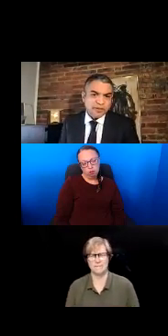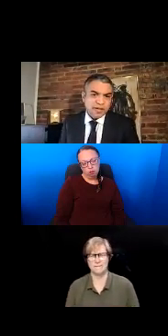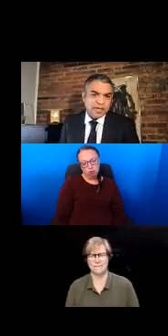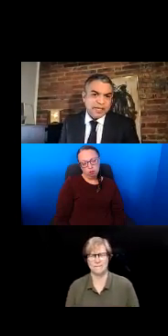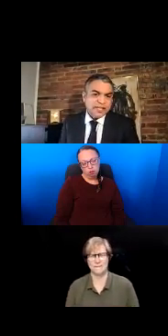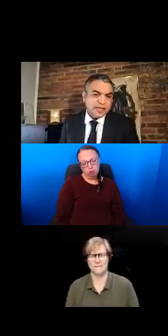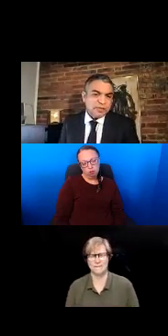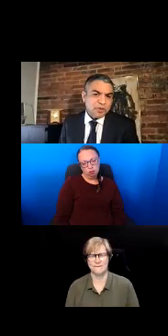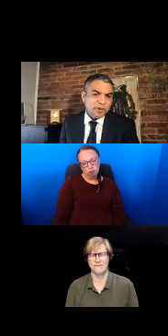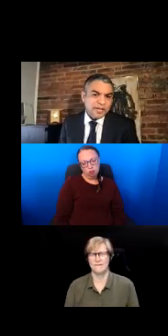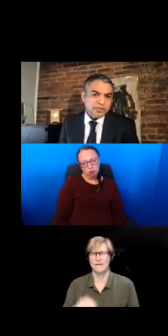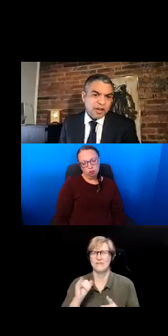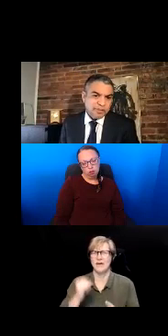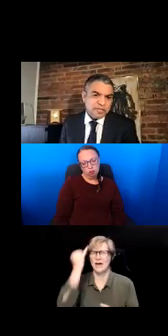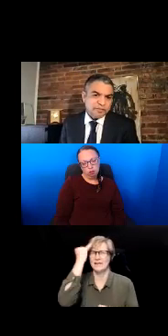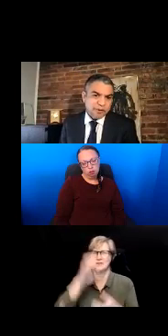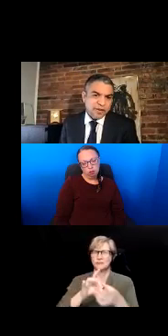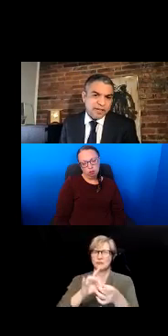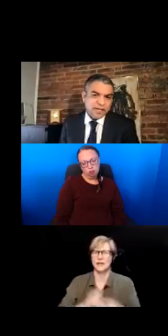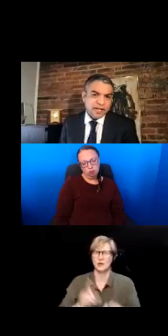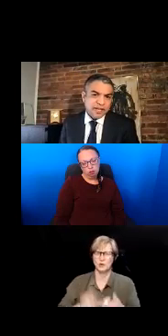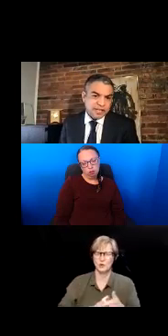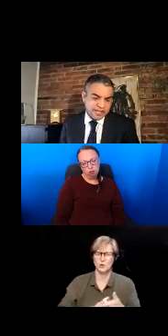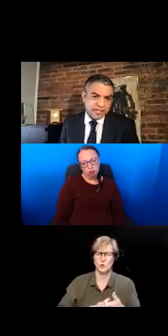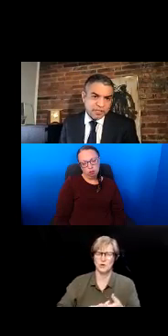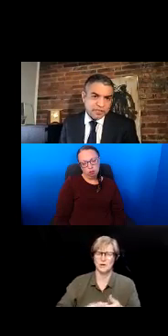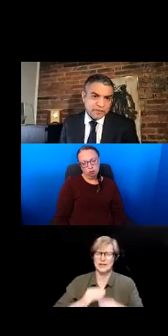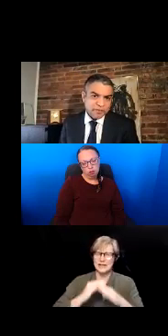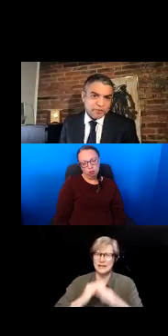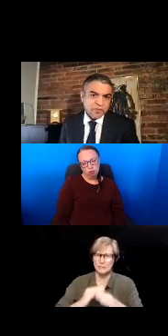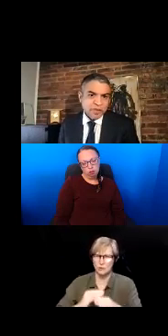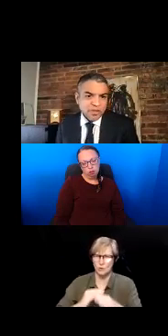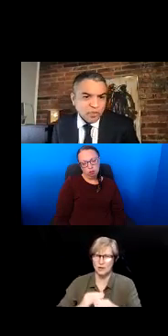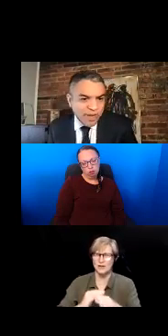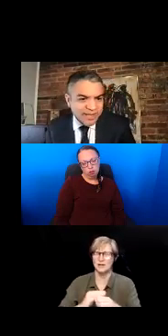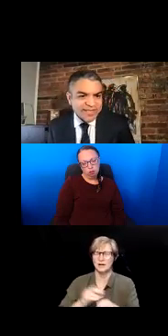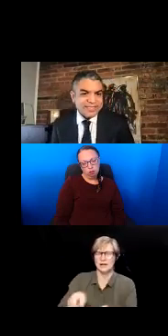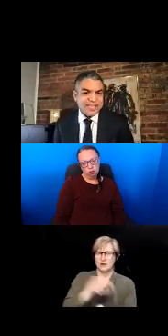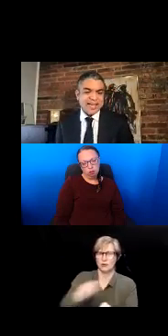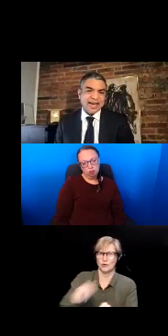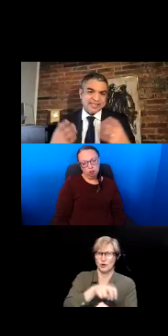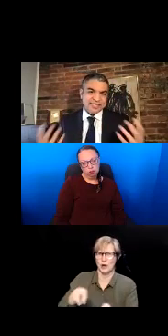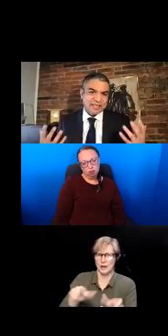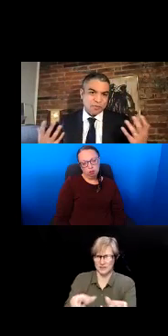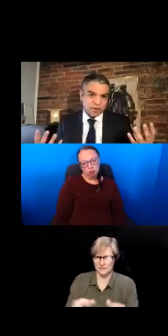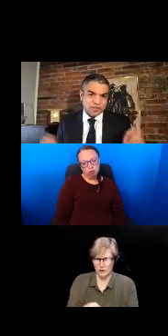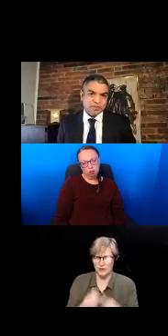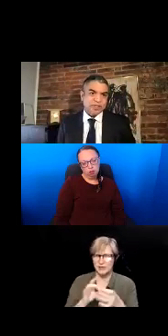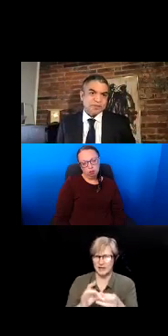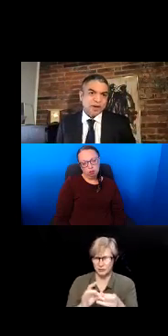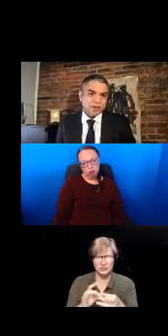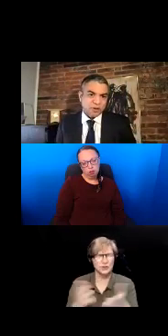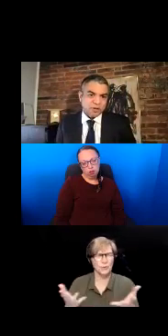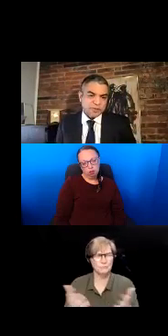of inhibitory interhemispheric connections. And so the way this idea works, the